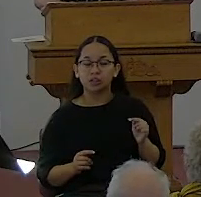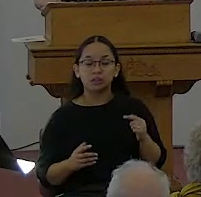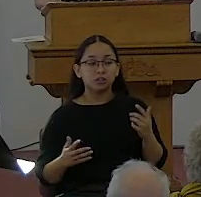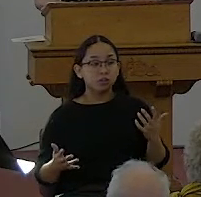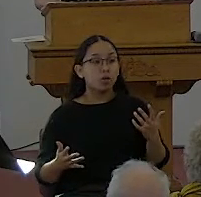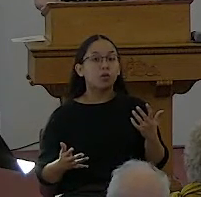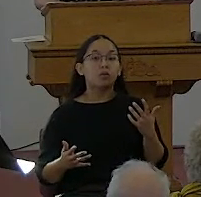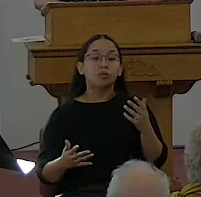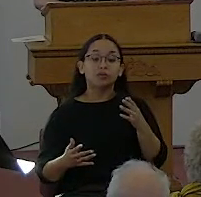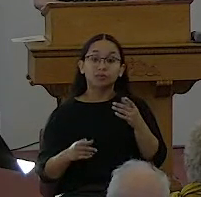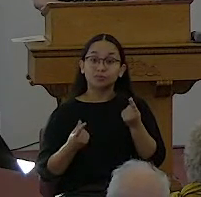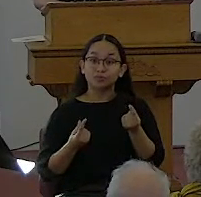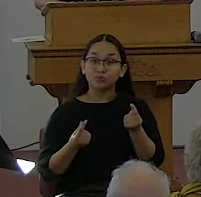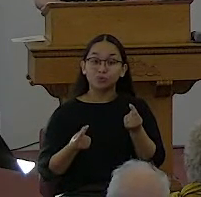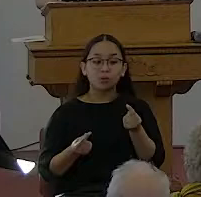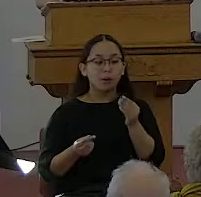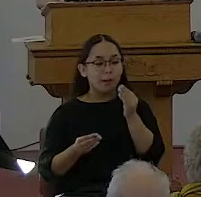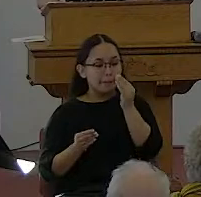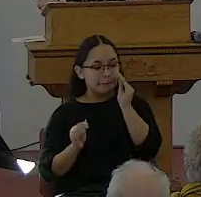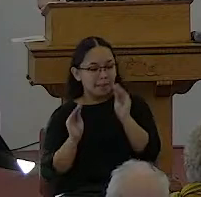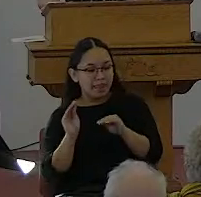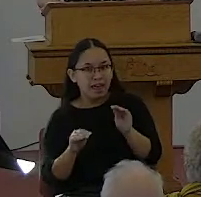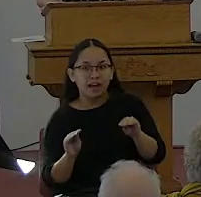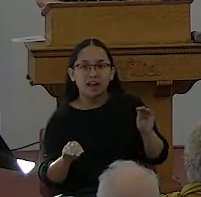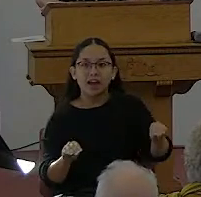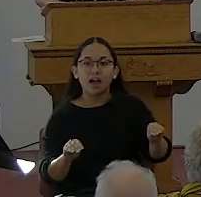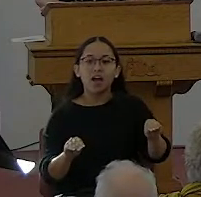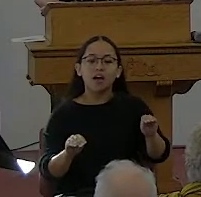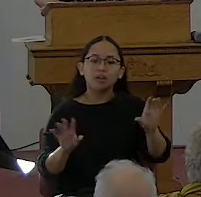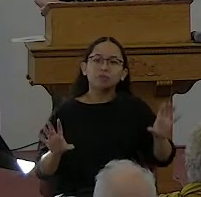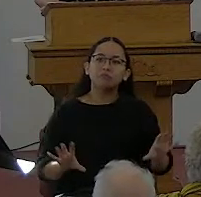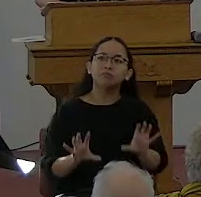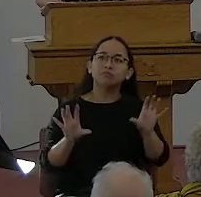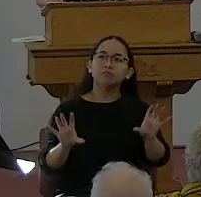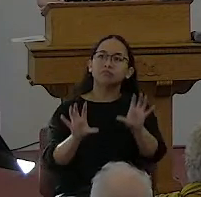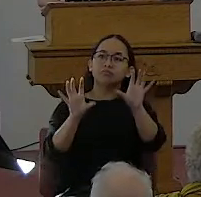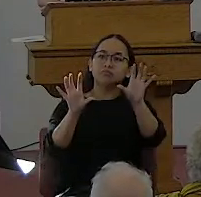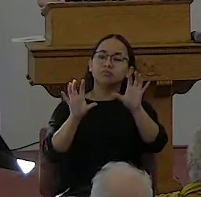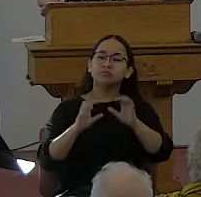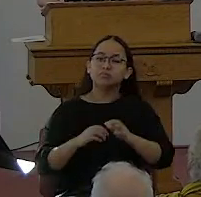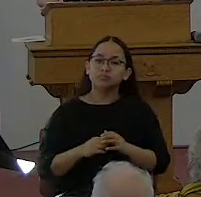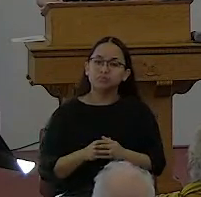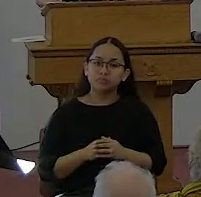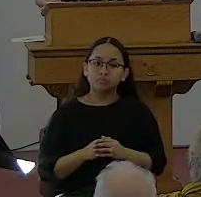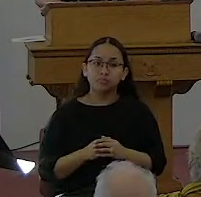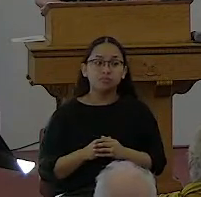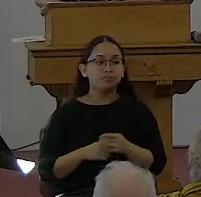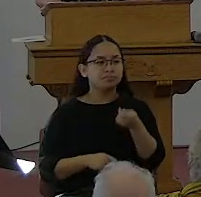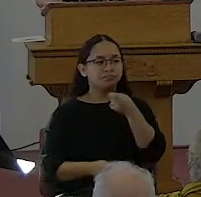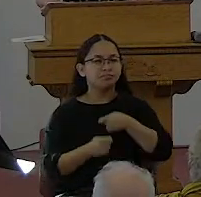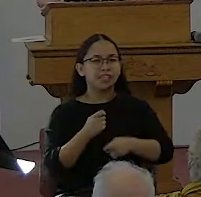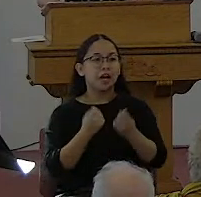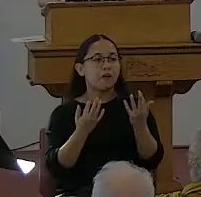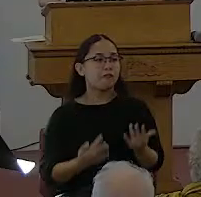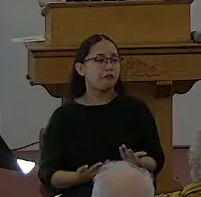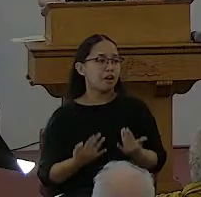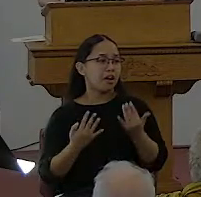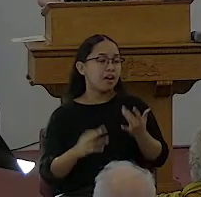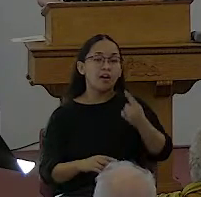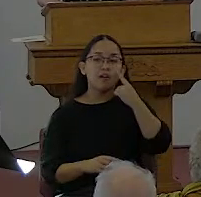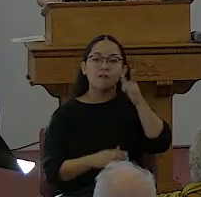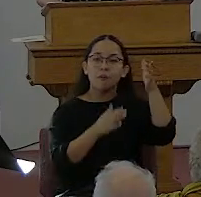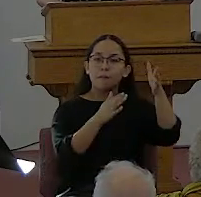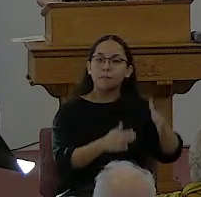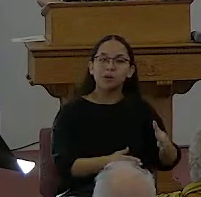you plant your own garden and decorate your own instead of waiting for someone to buy you